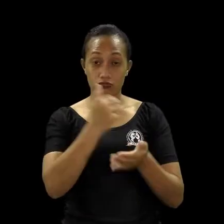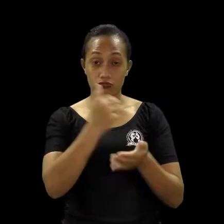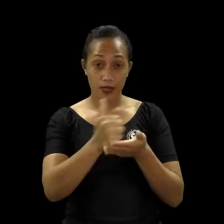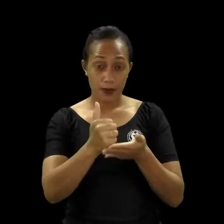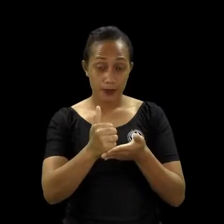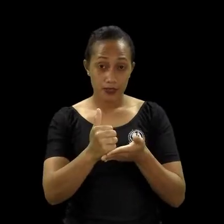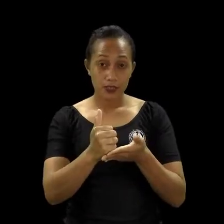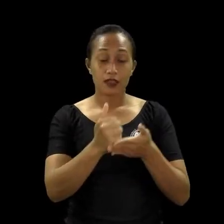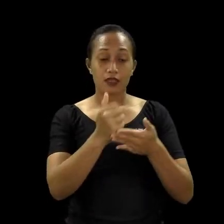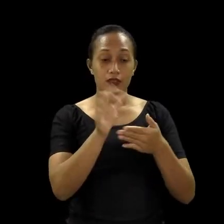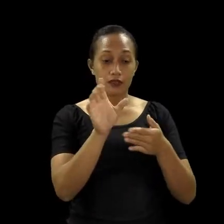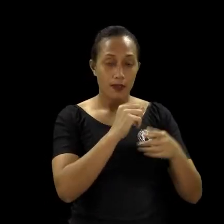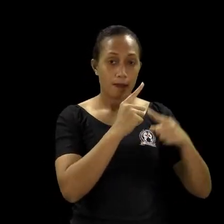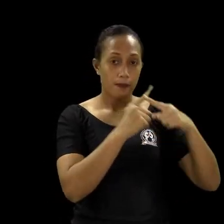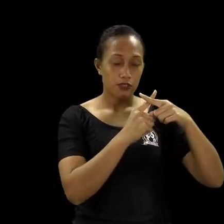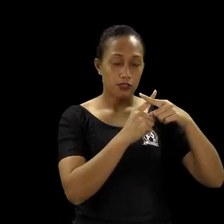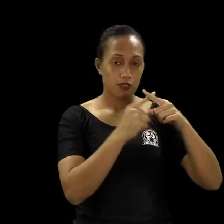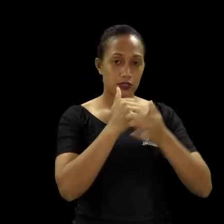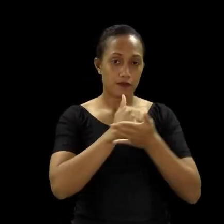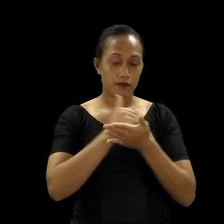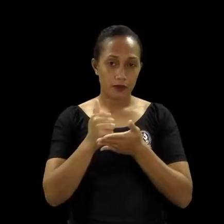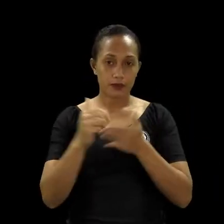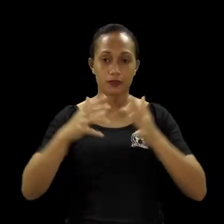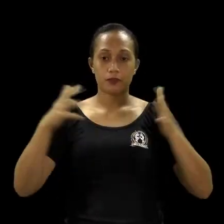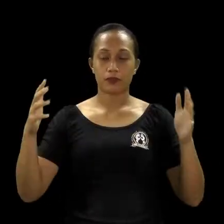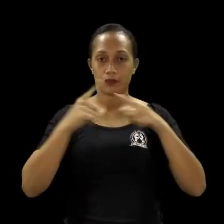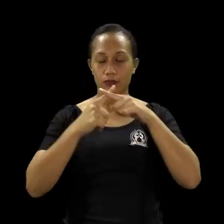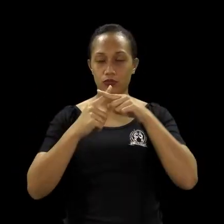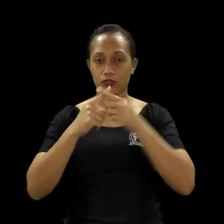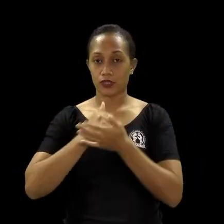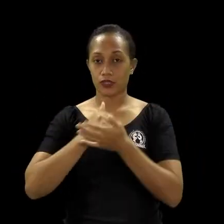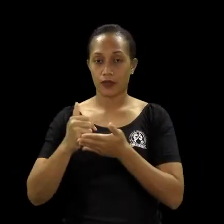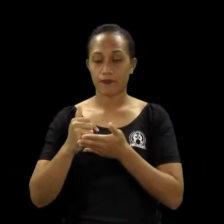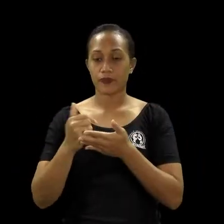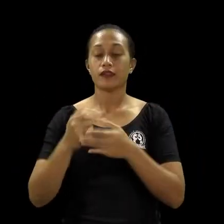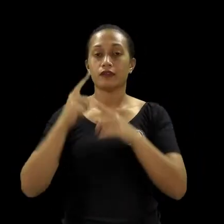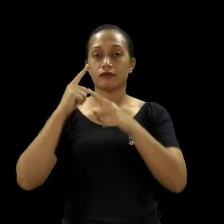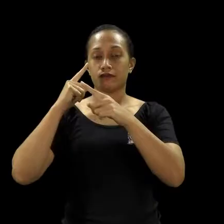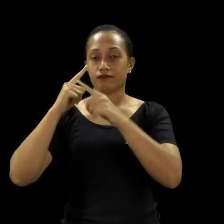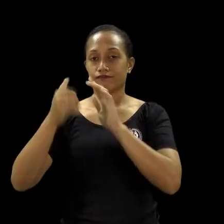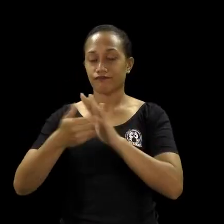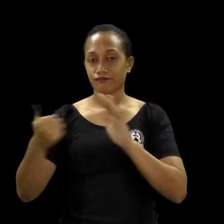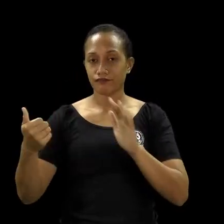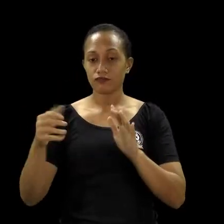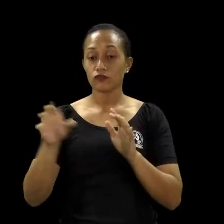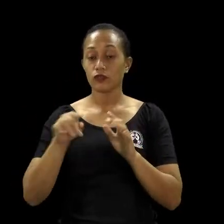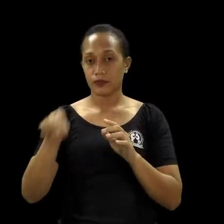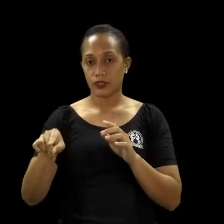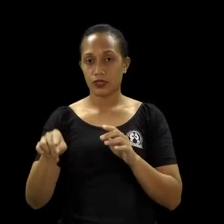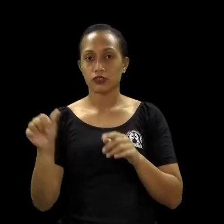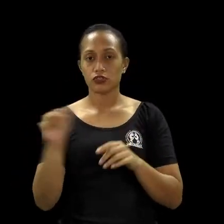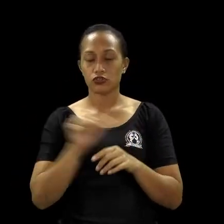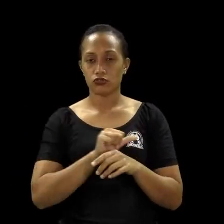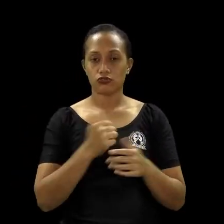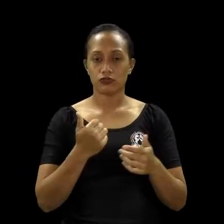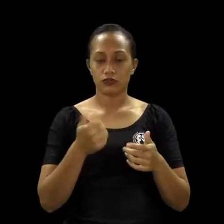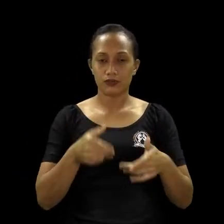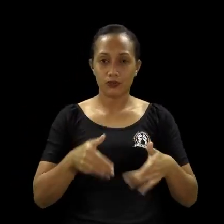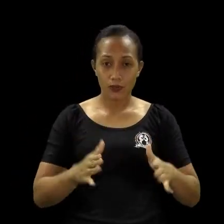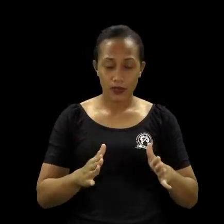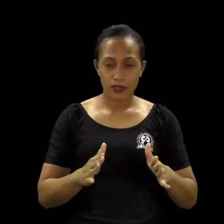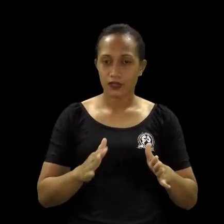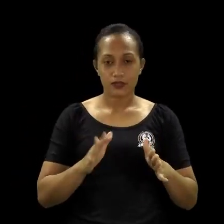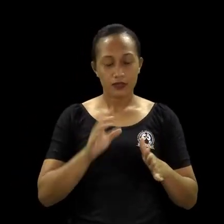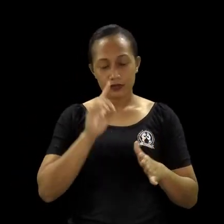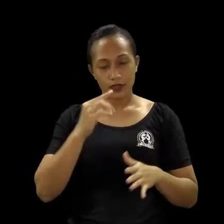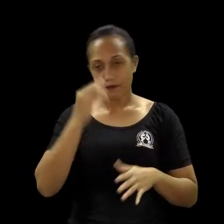get a positive number, a larger positive number than what we're going to subtract from it right over here. So we could kind of use our traditional methods, and we can't forget